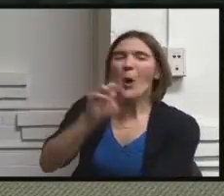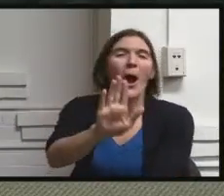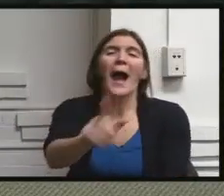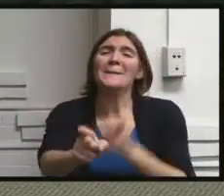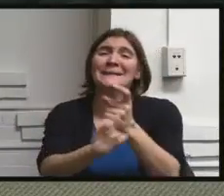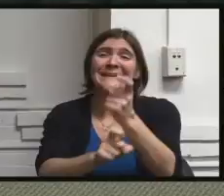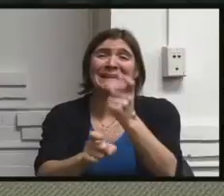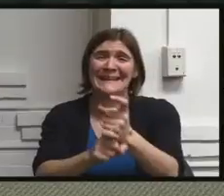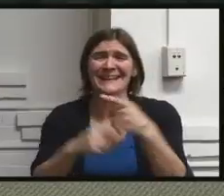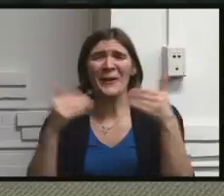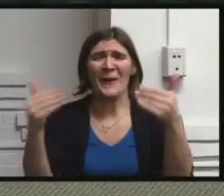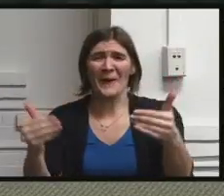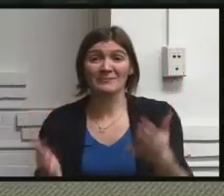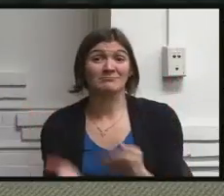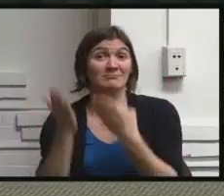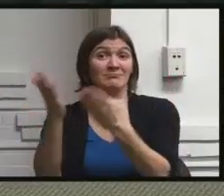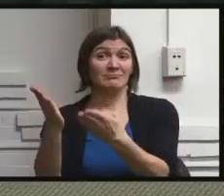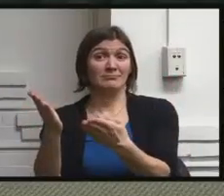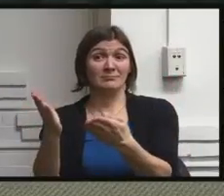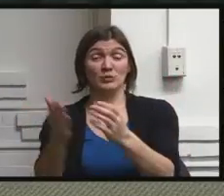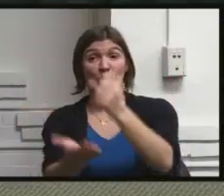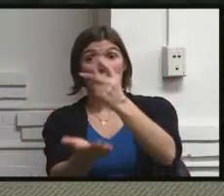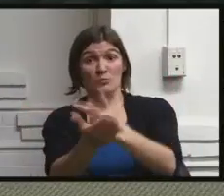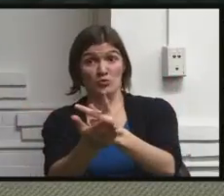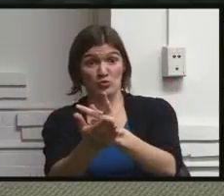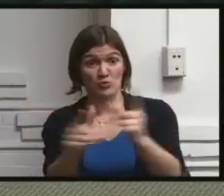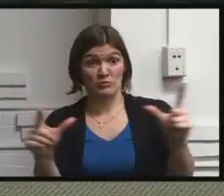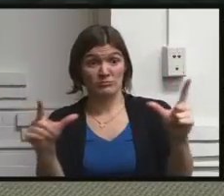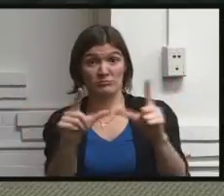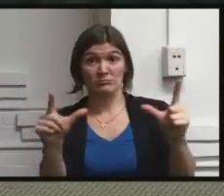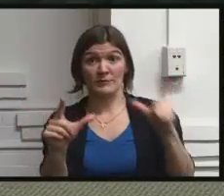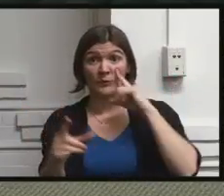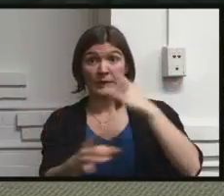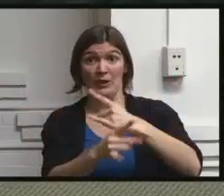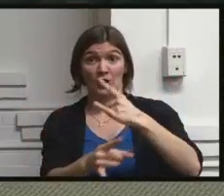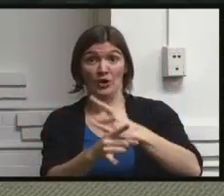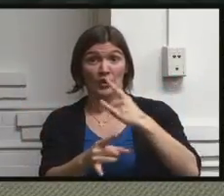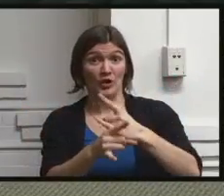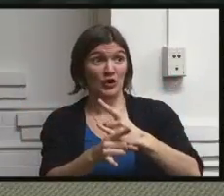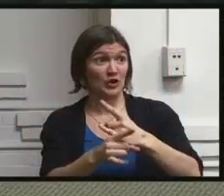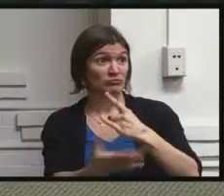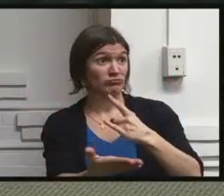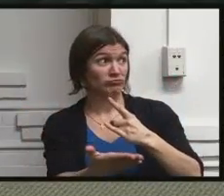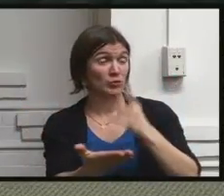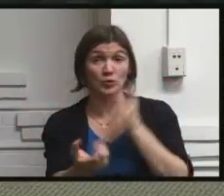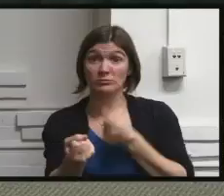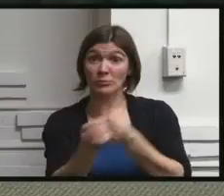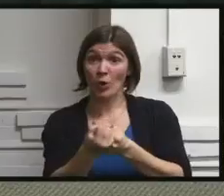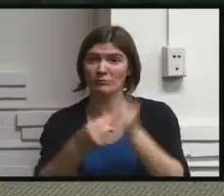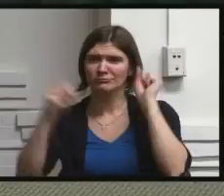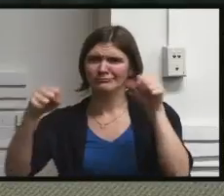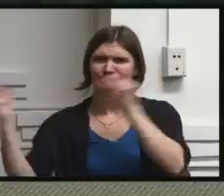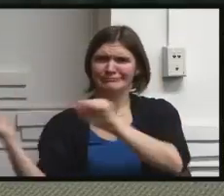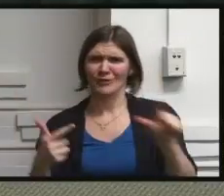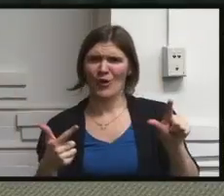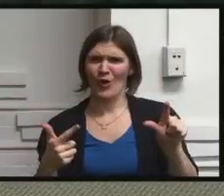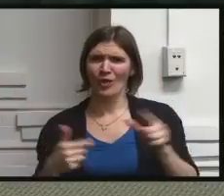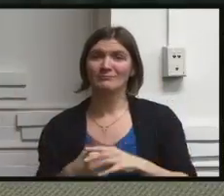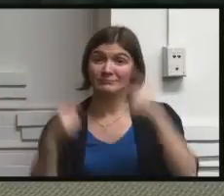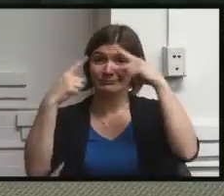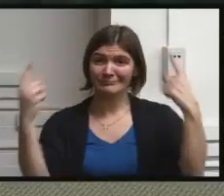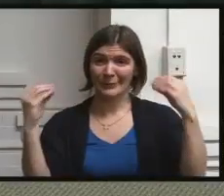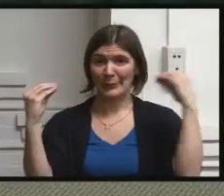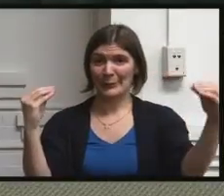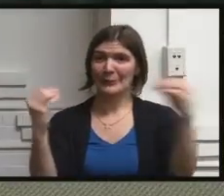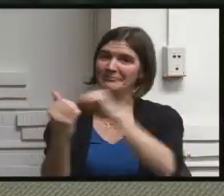We have a motion for first-class liquor license at Dunch, Inc., 209 Canal Street. All those in favor, please say aye. Aye. Aye. Anybody